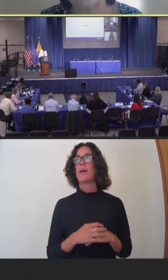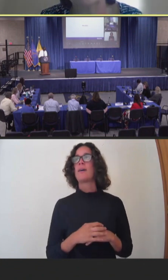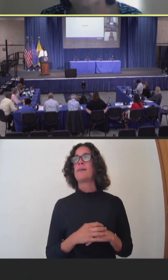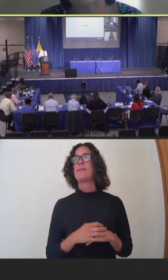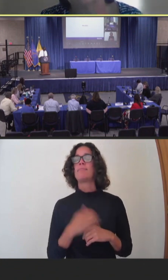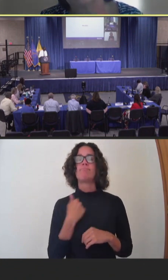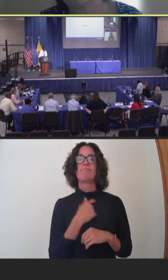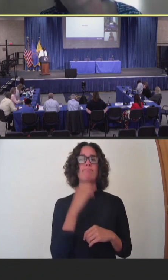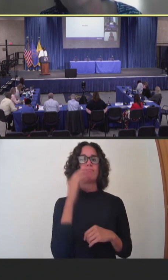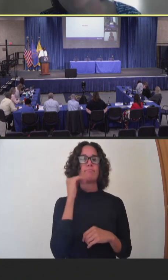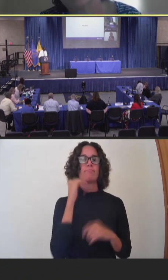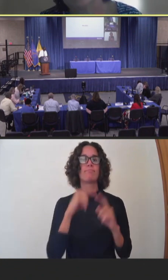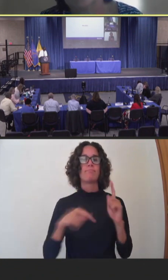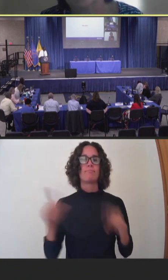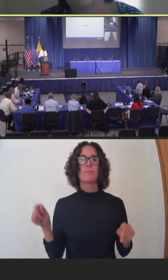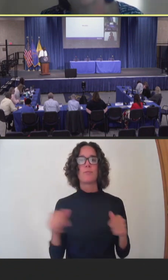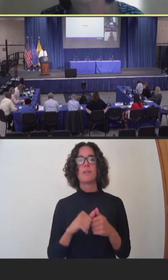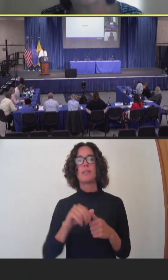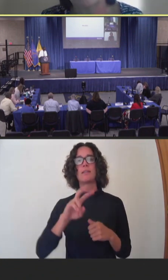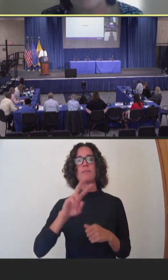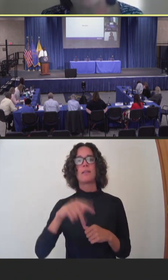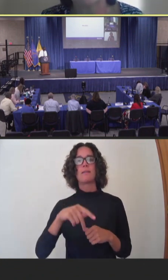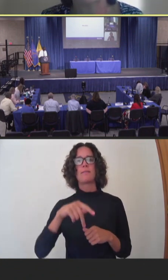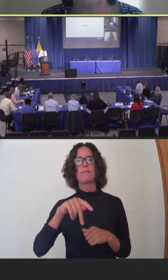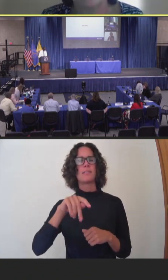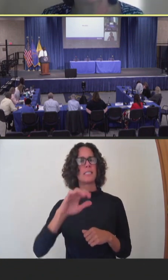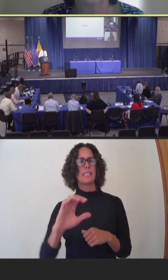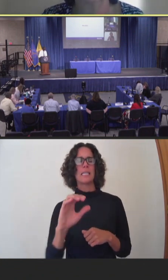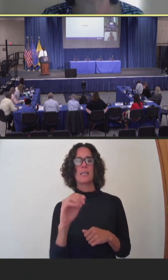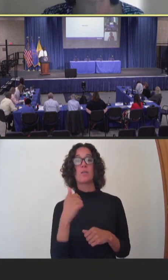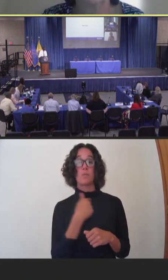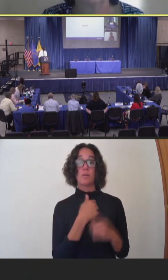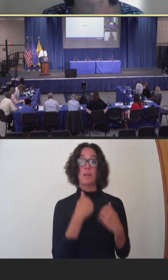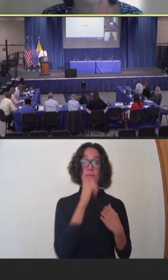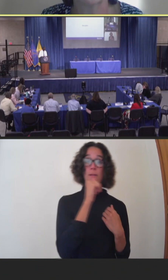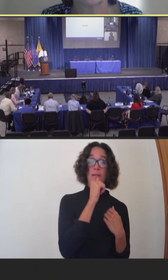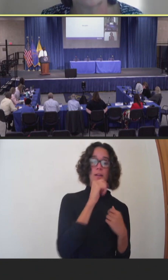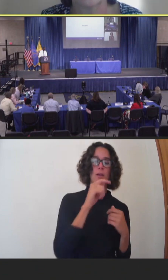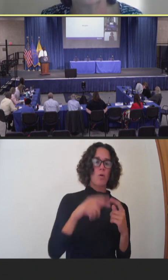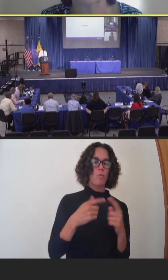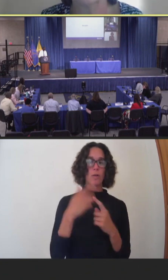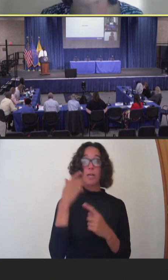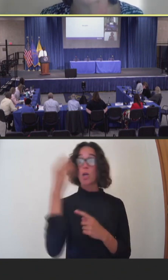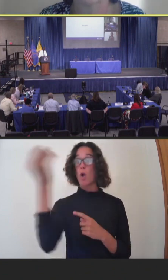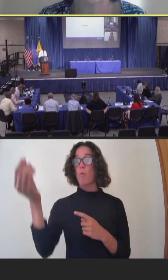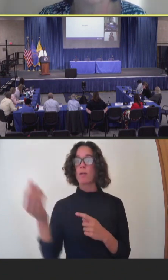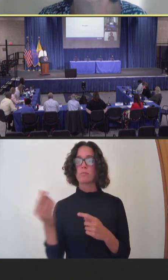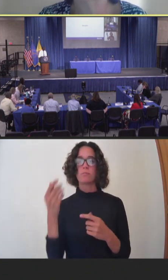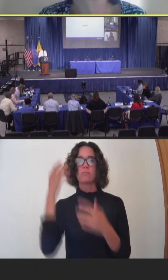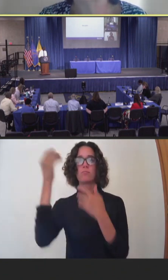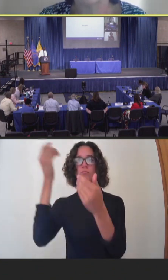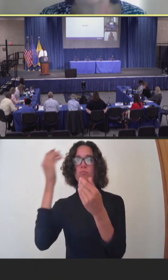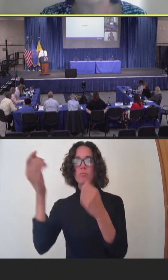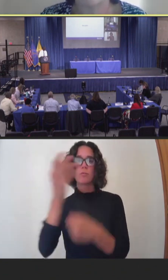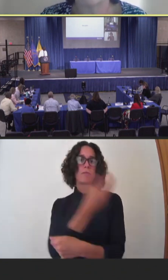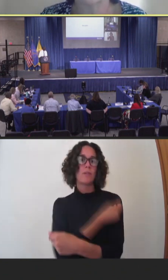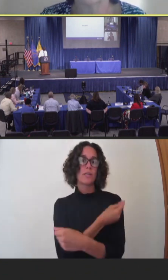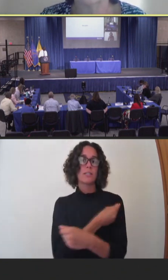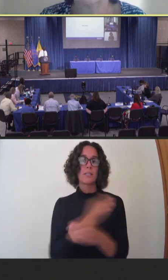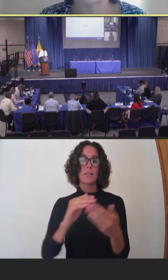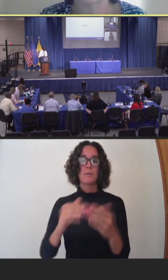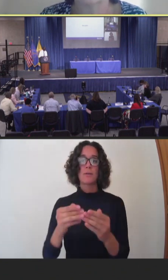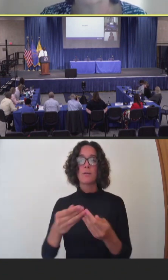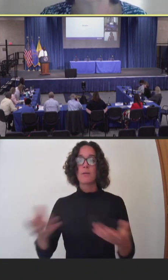the VFC, but we have private. And when we go out and vaccinate in community or in clinics, it's